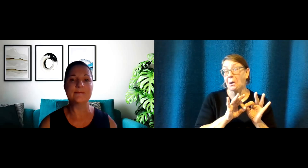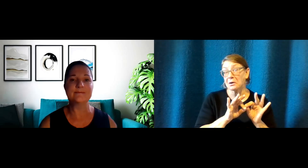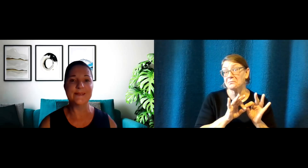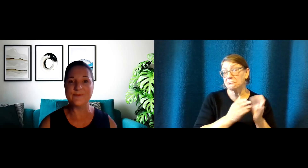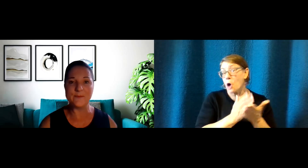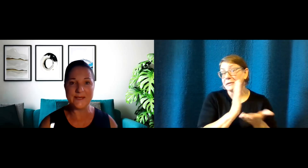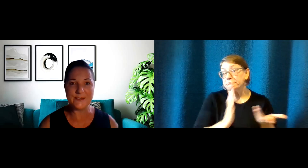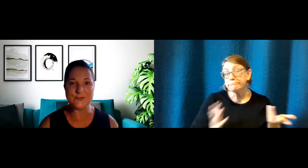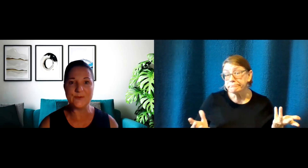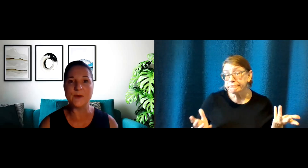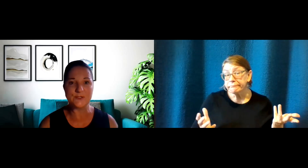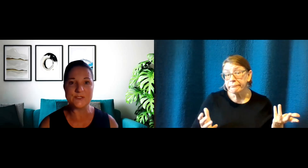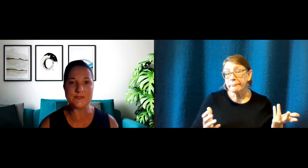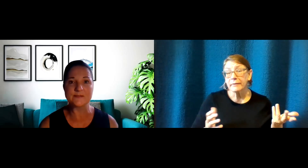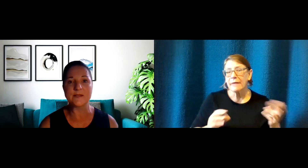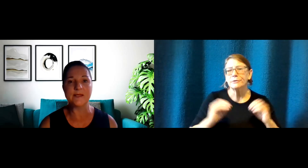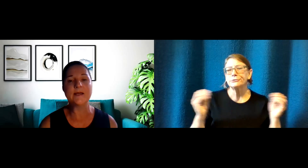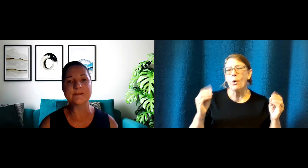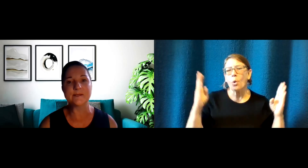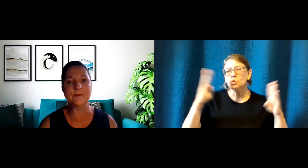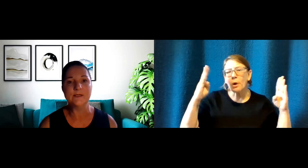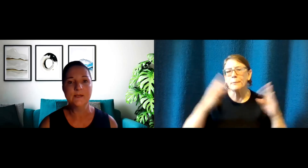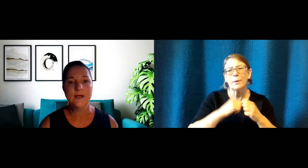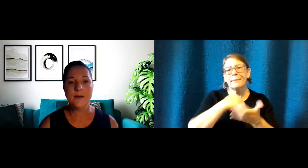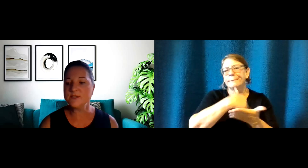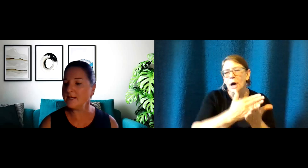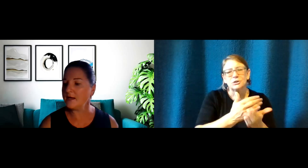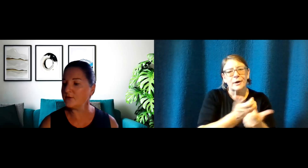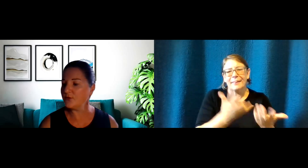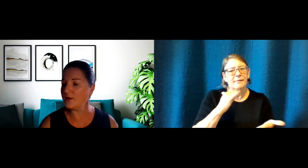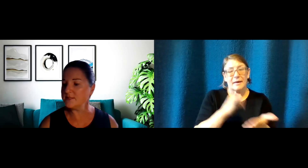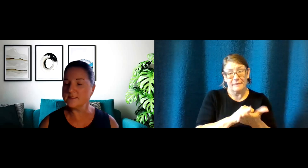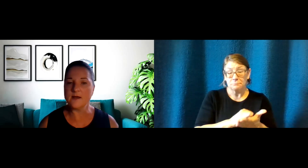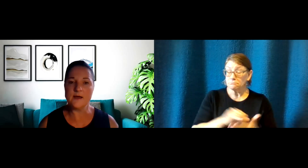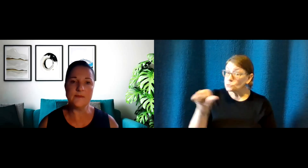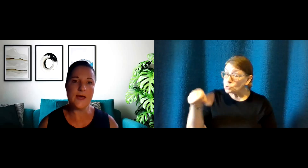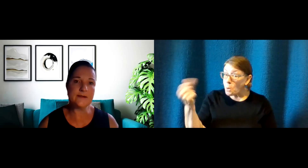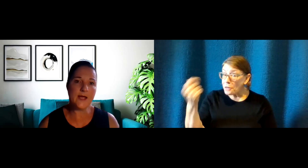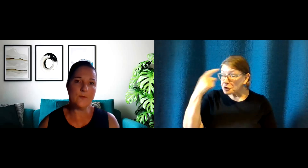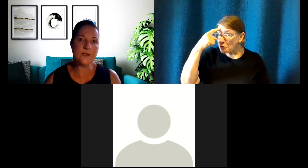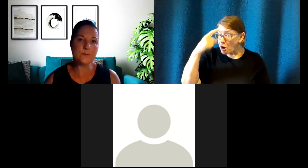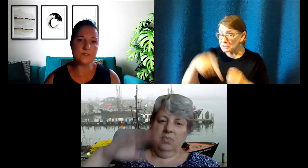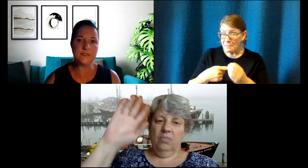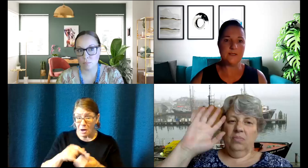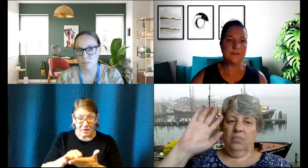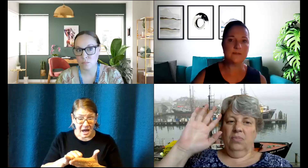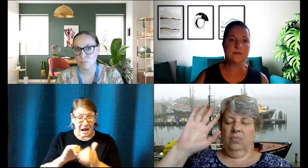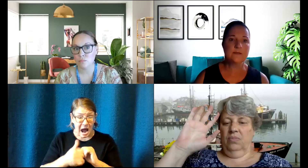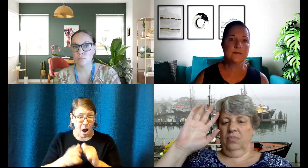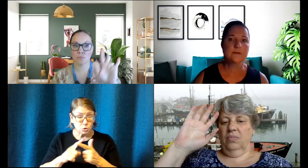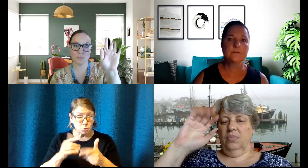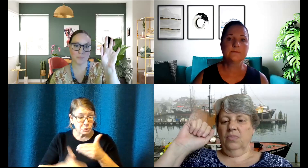do not give them any issue with budgets and things like that. So, so any other thoughts on that and how we could